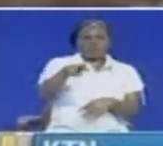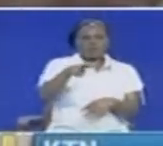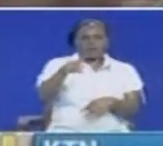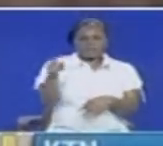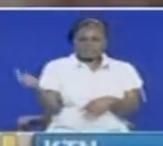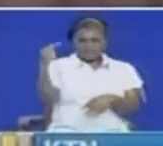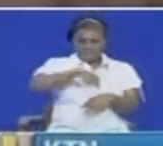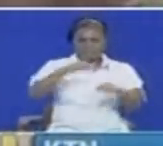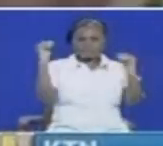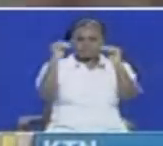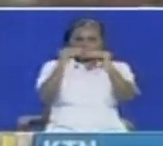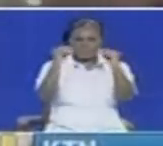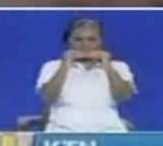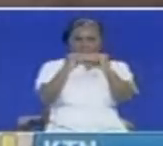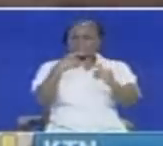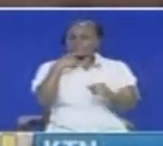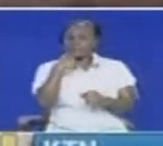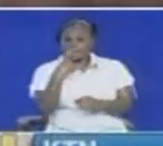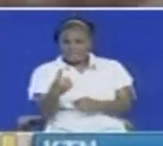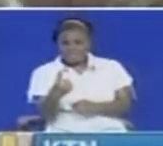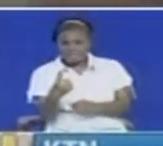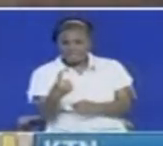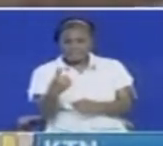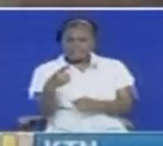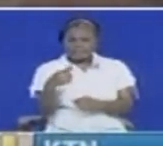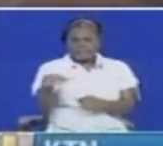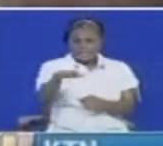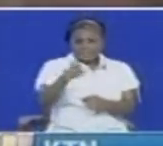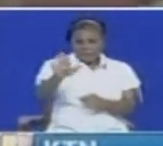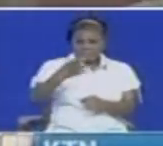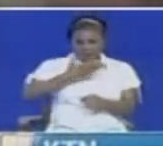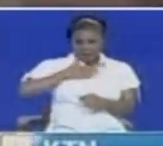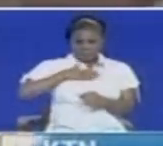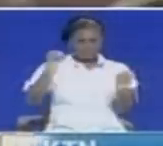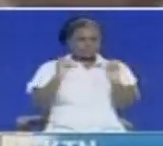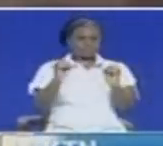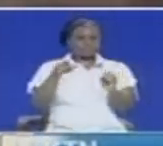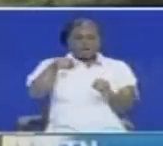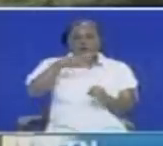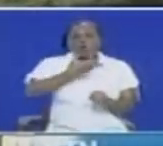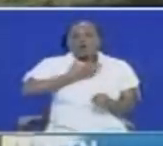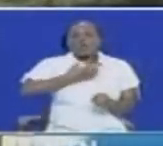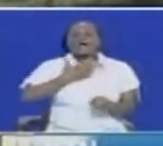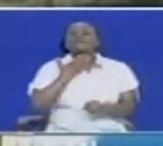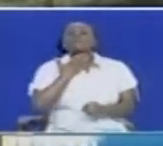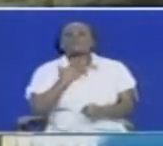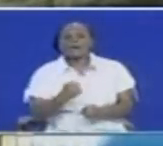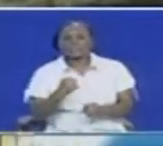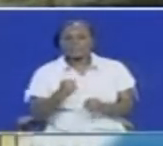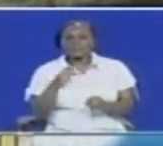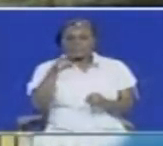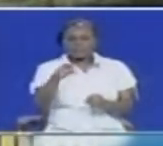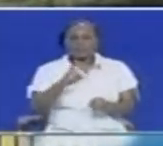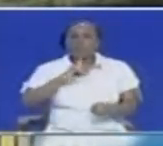kuweka mkutano akatuambia kwamba hii sehemu sio yetu kwa hivyo mwenyewe anahitaji. Amid constant warnings